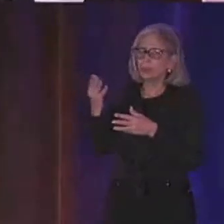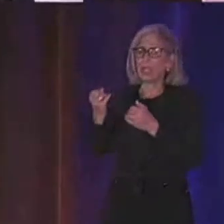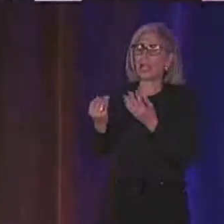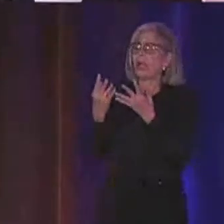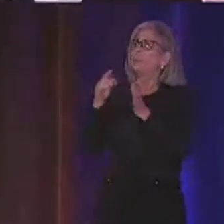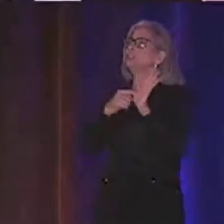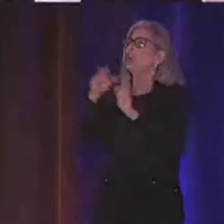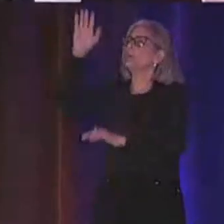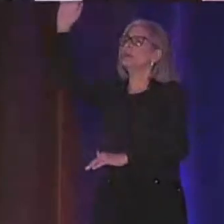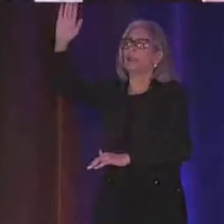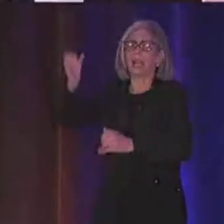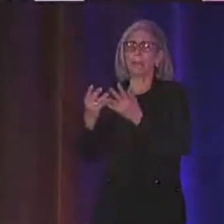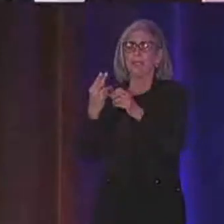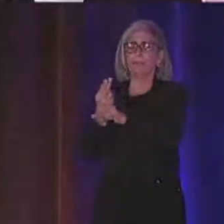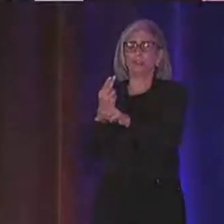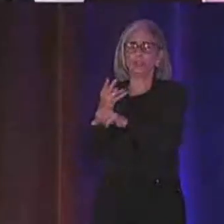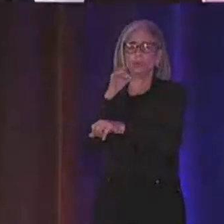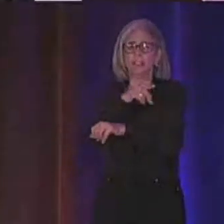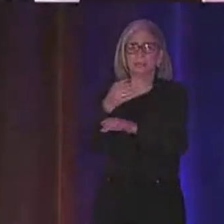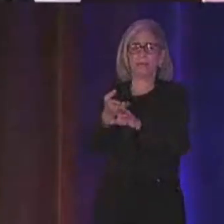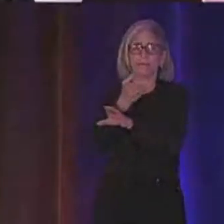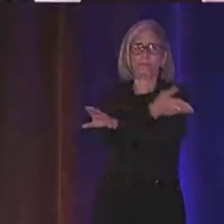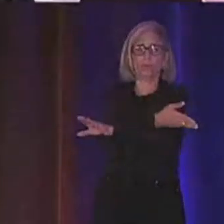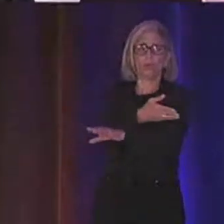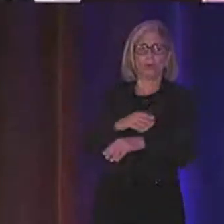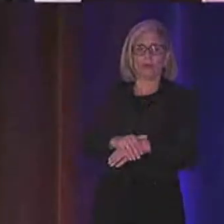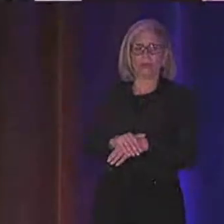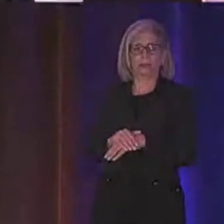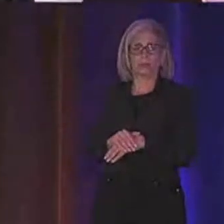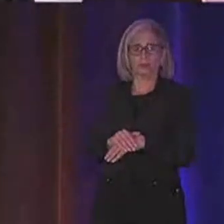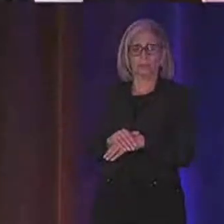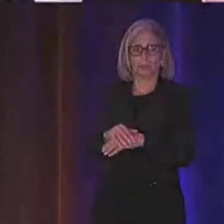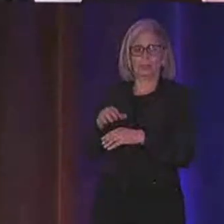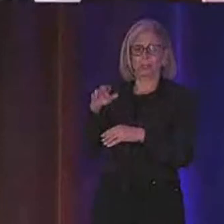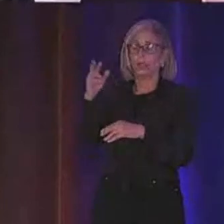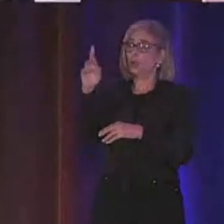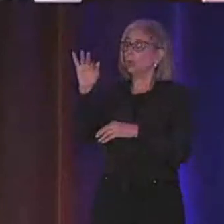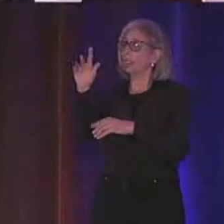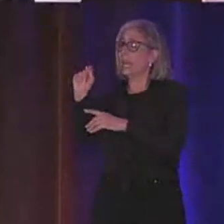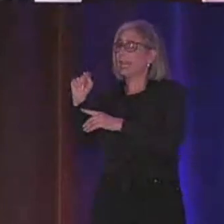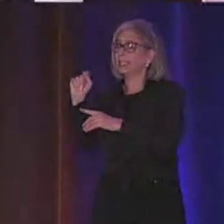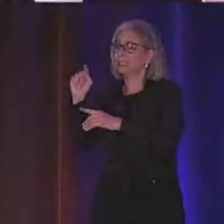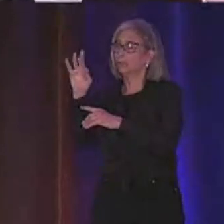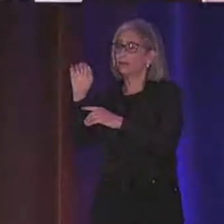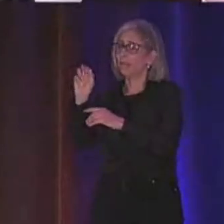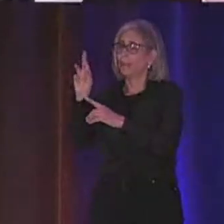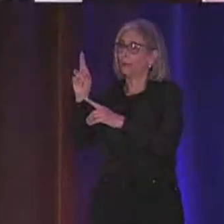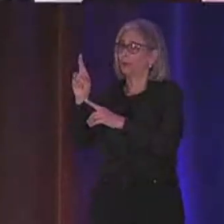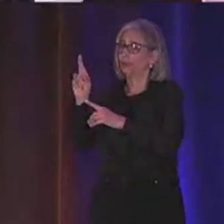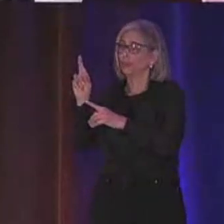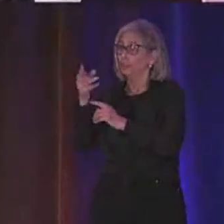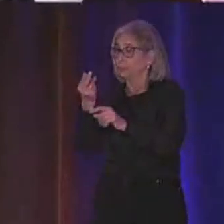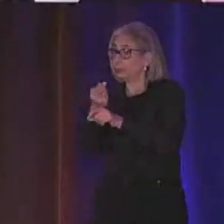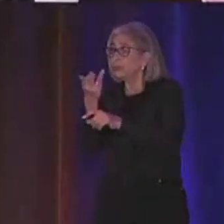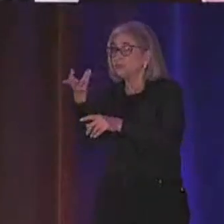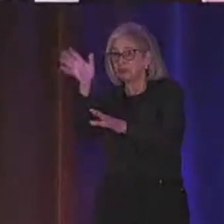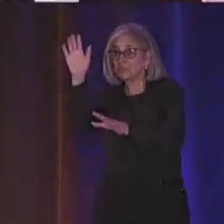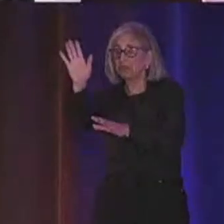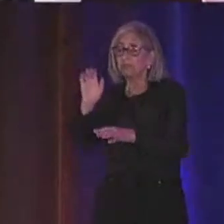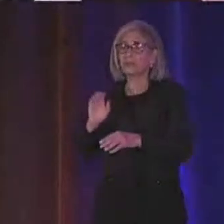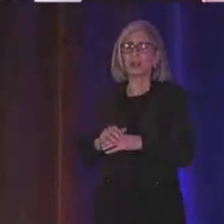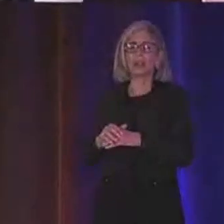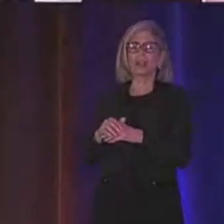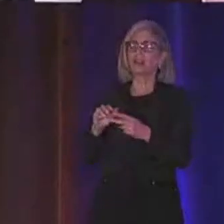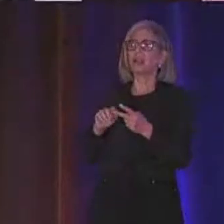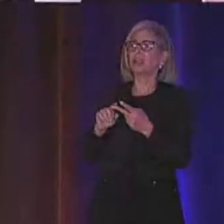used Vue.js before? Okay, cool. What about React 3 Fiber? Okay. How about